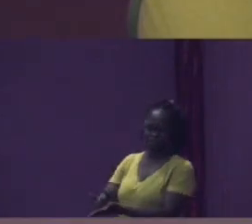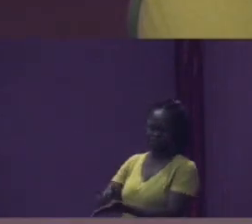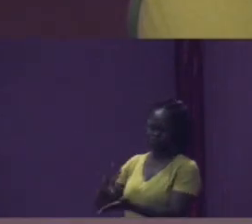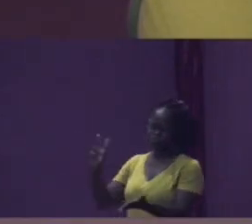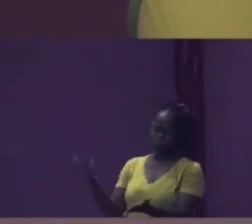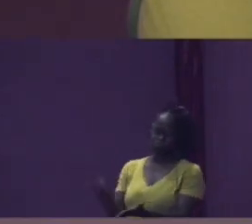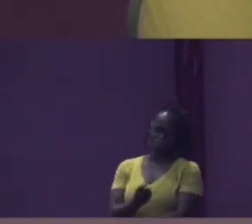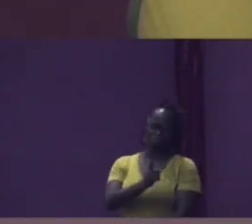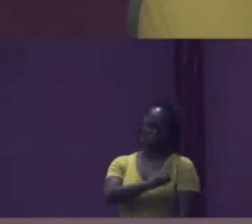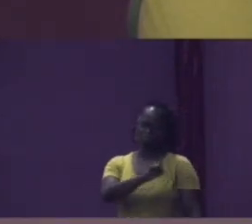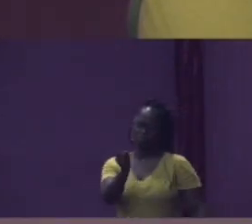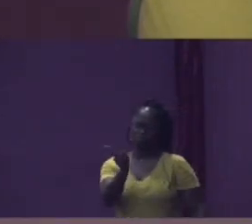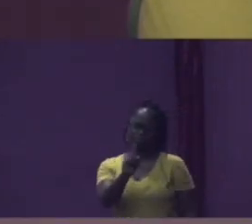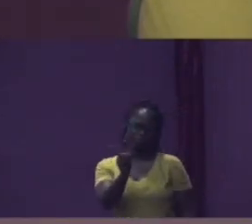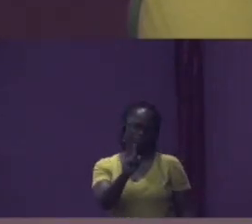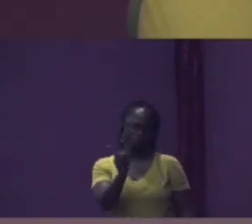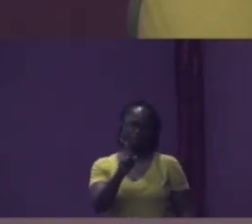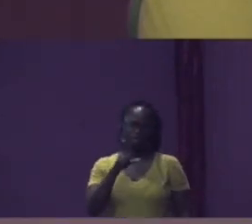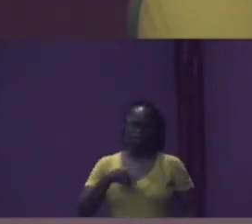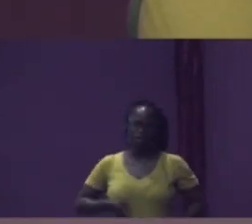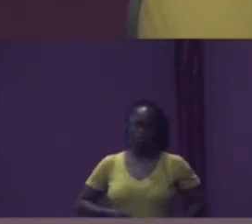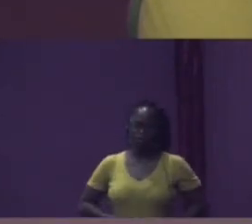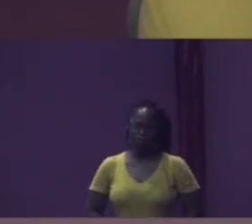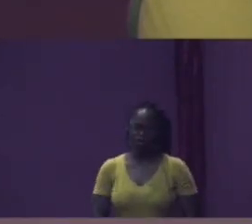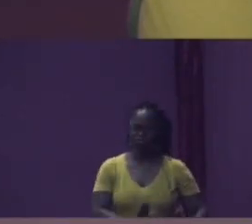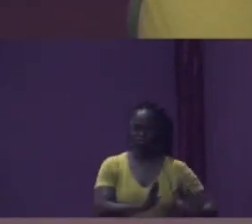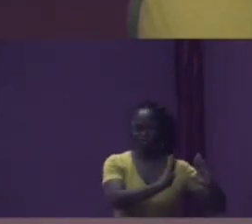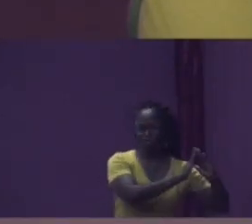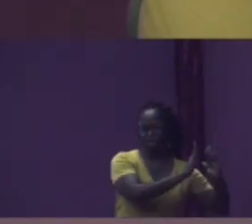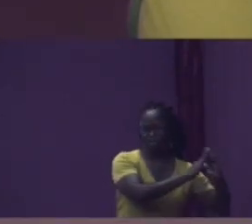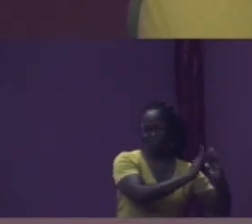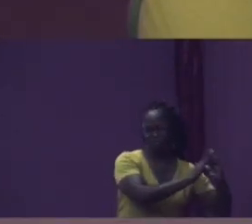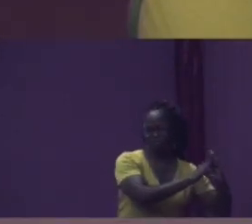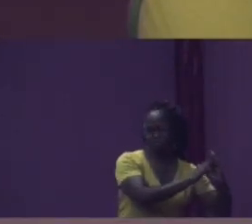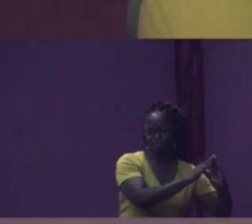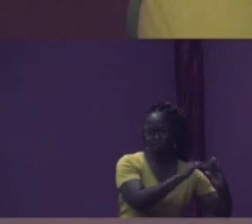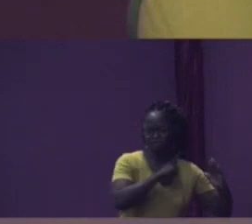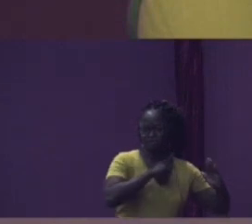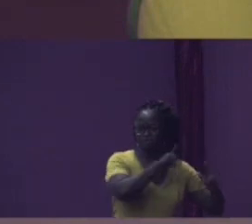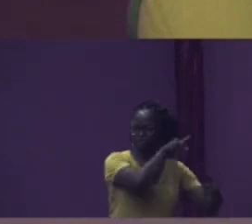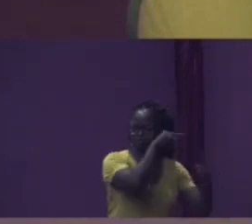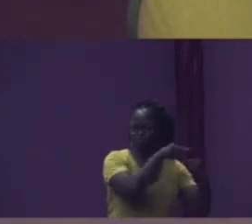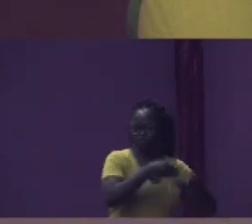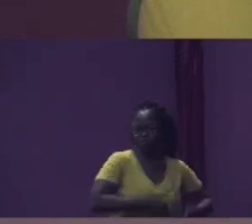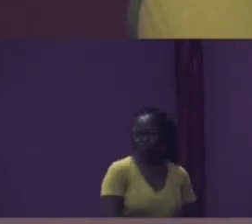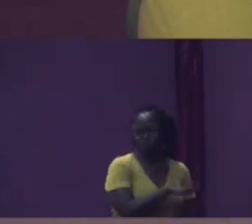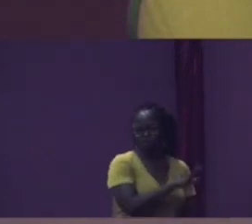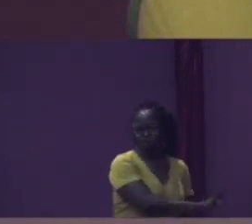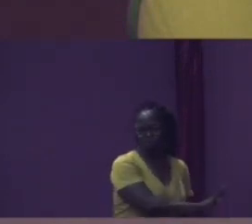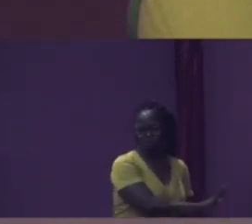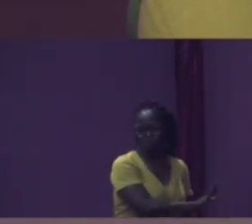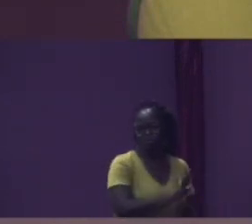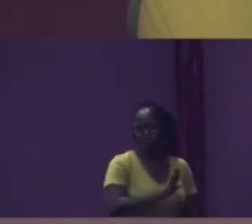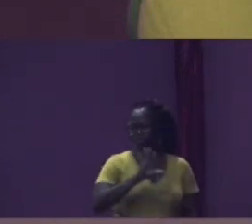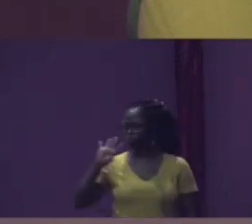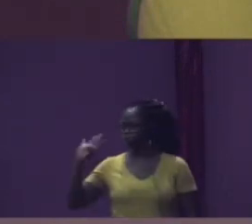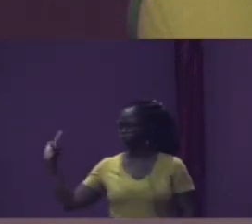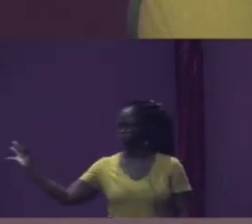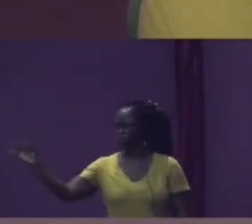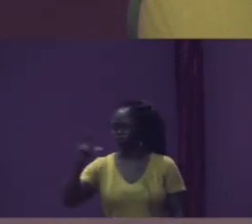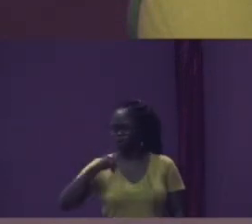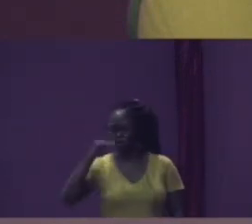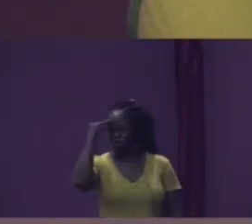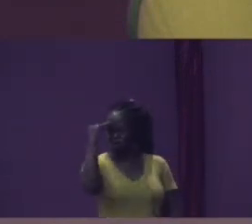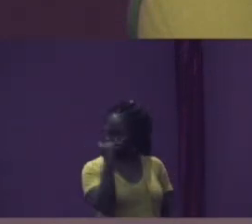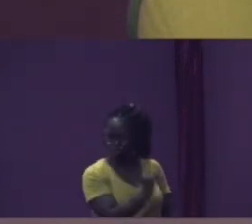home delivery. But it is part of their culture, and they are respectful towards the actual people who are providing